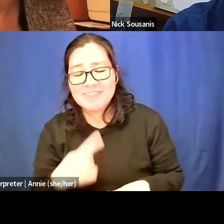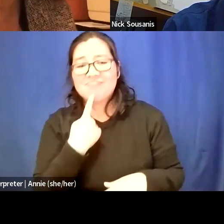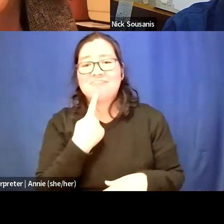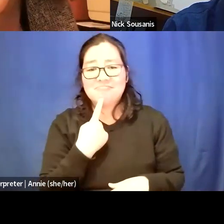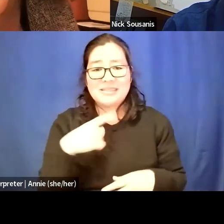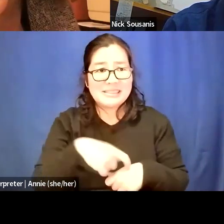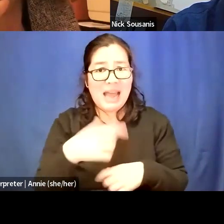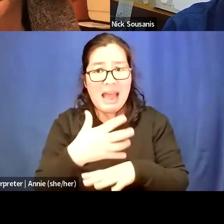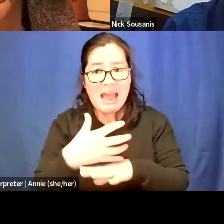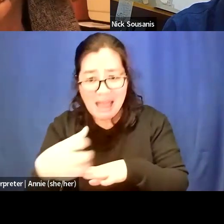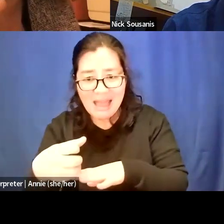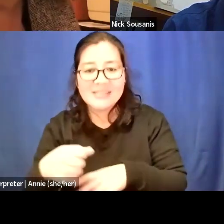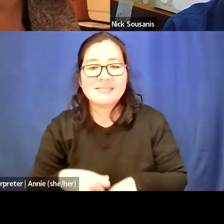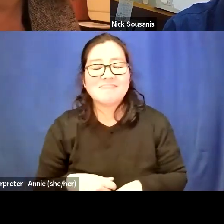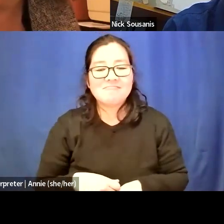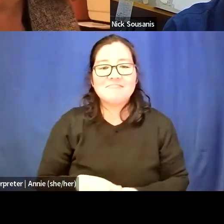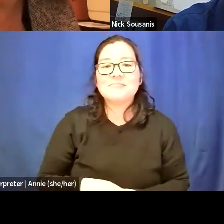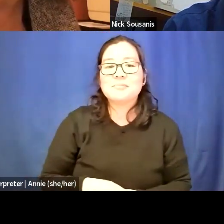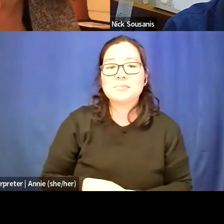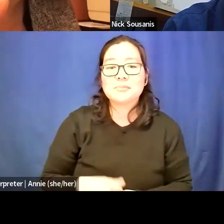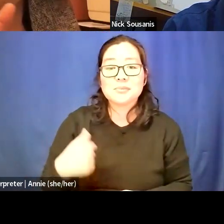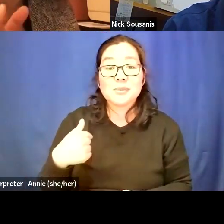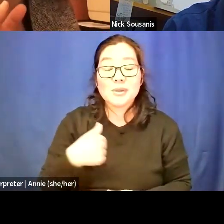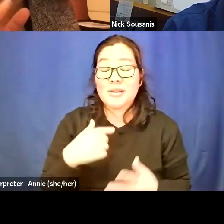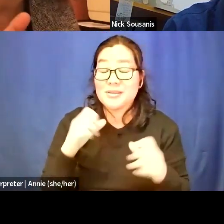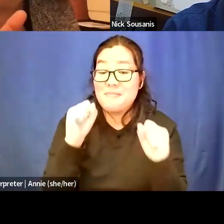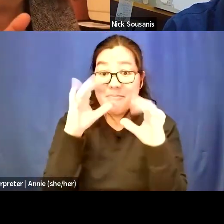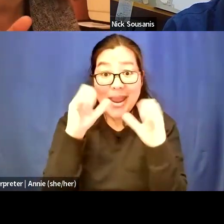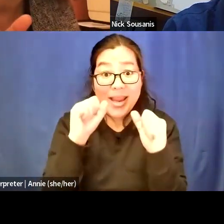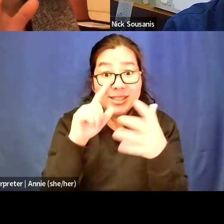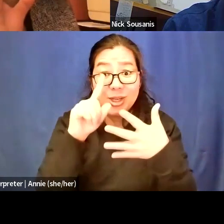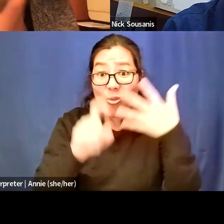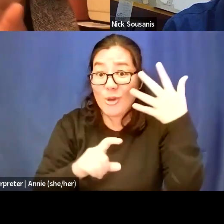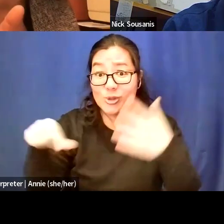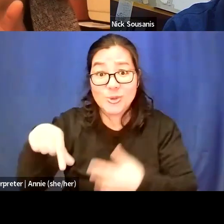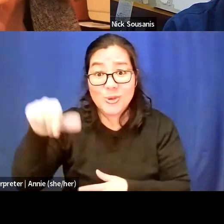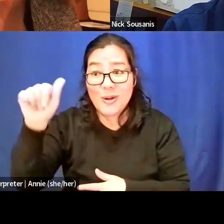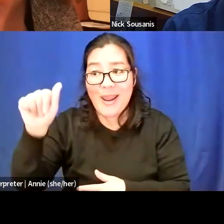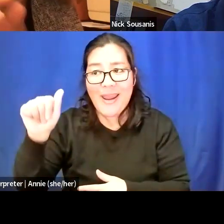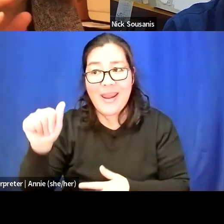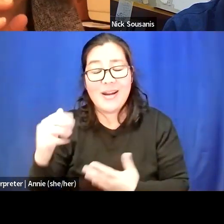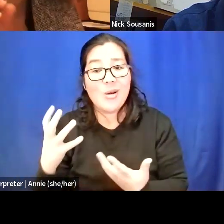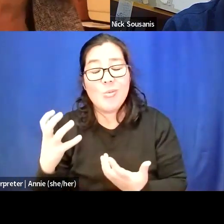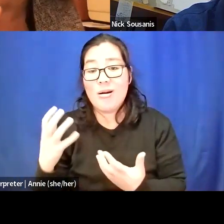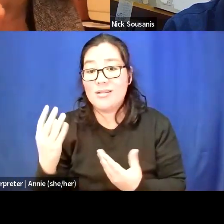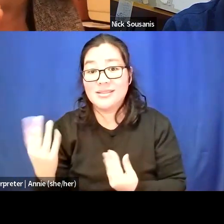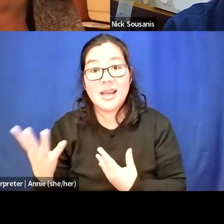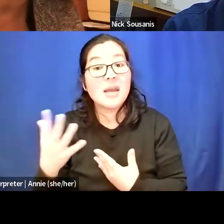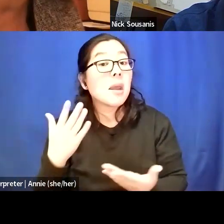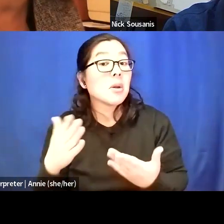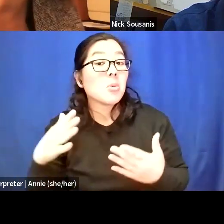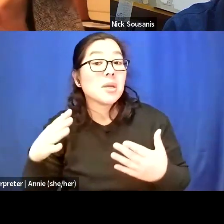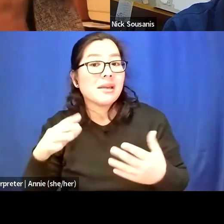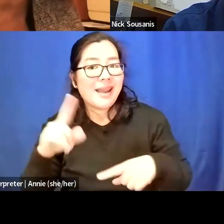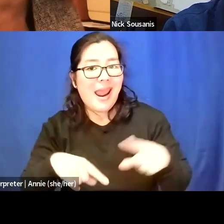but we are getting some incredible questions in the Q&A, which I just want to say that even though we might not get to all of